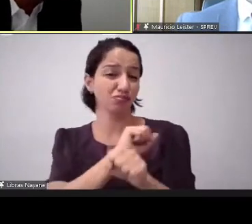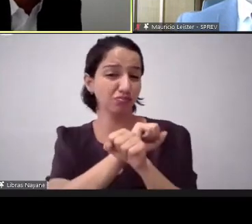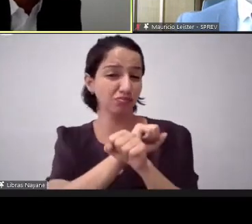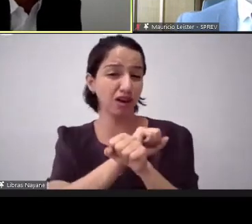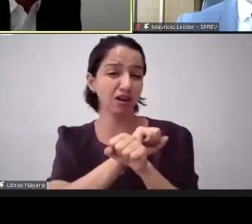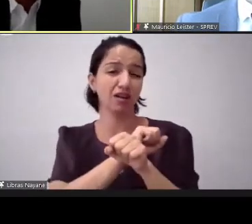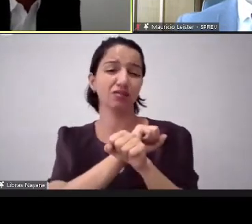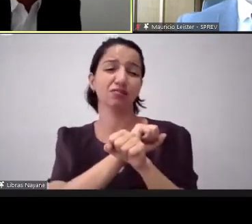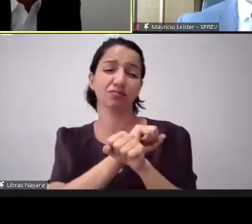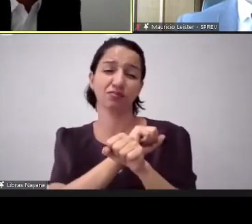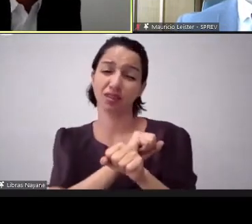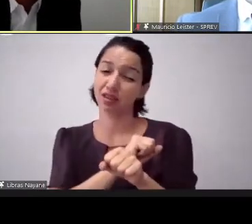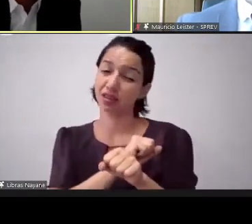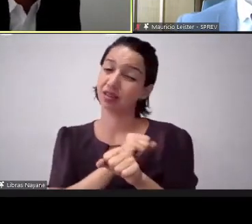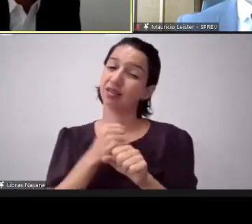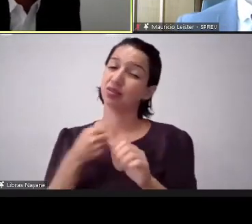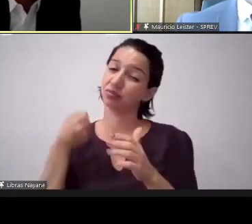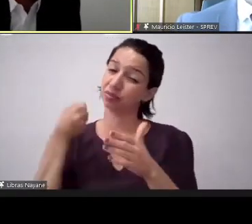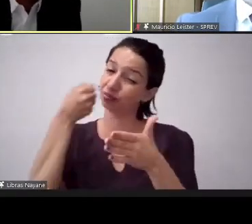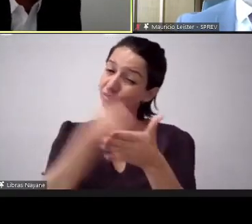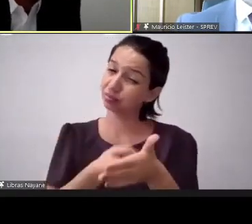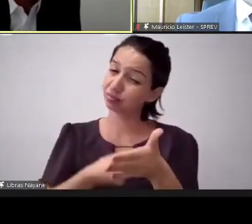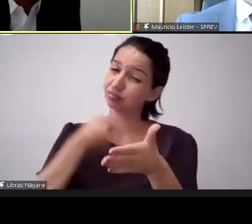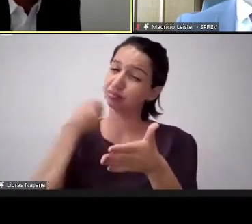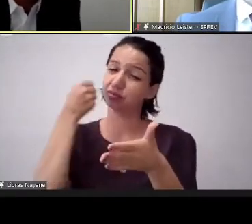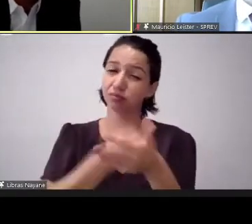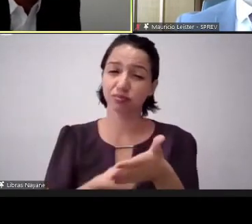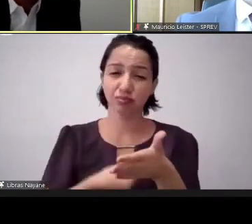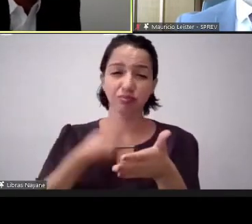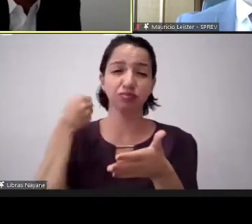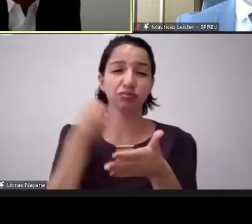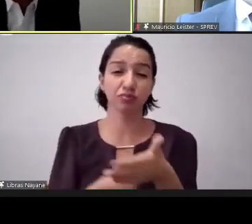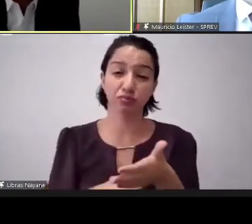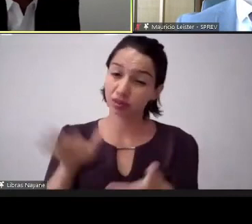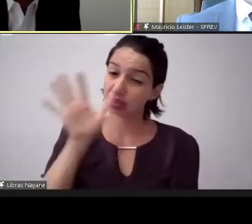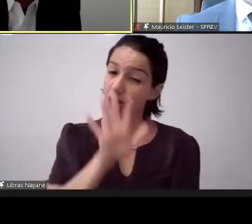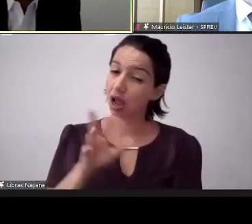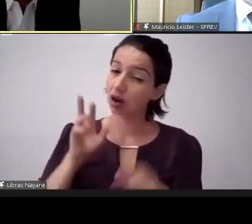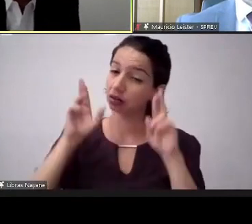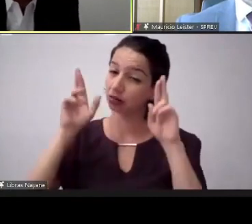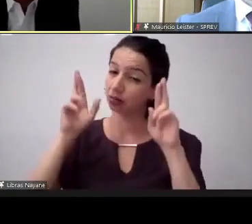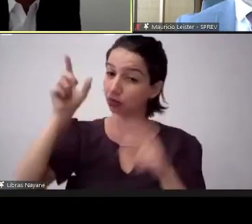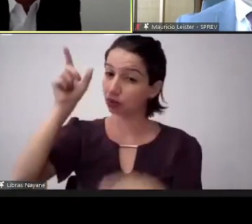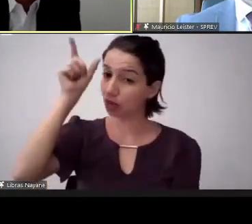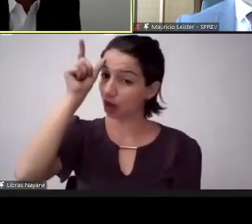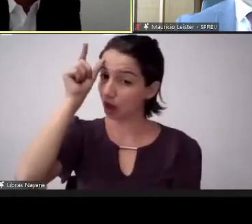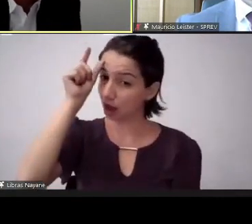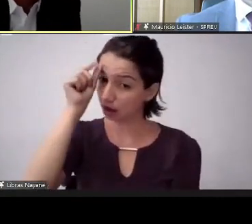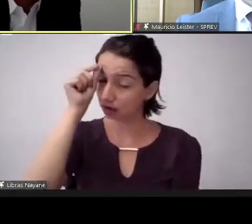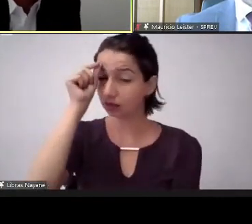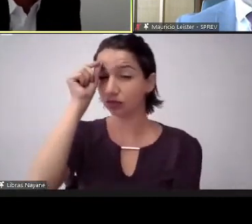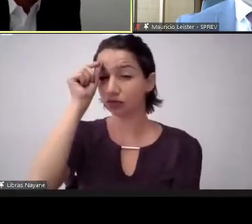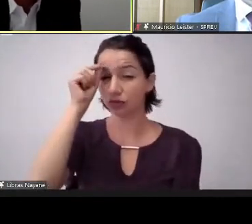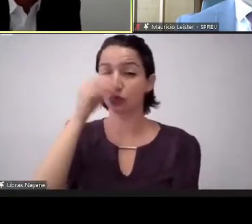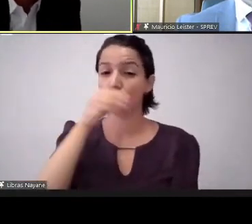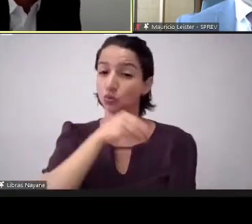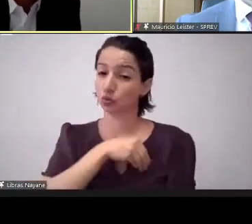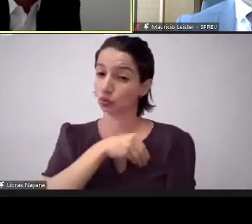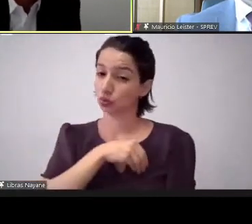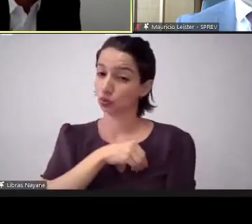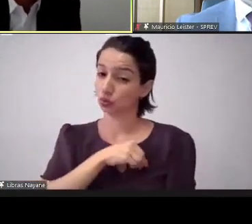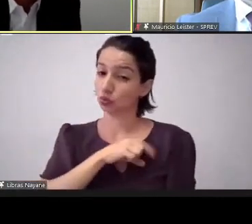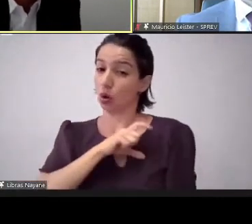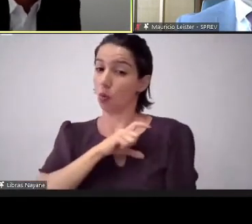we can do about it. But we are looking at the scenario with an aliquot in January for the